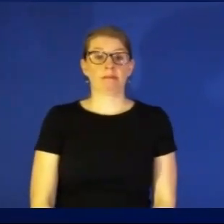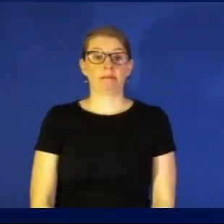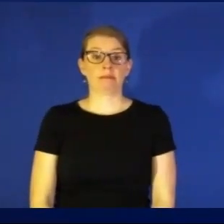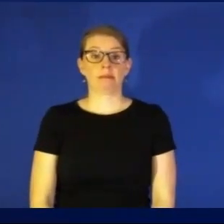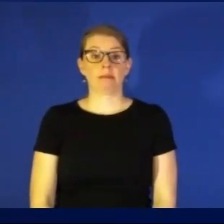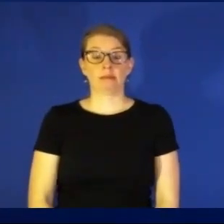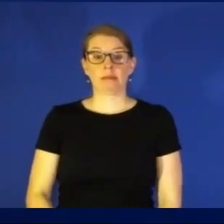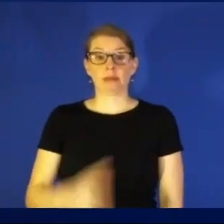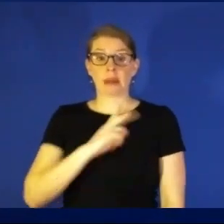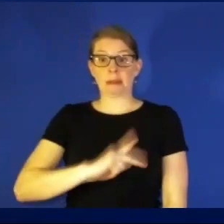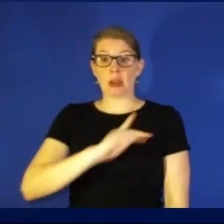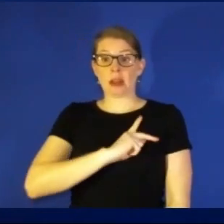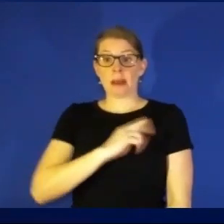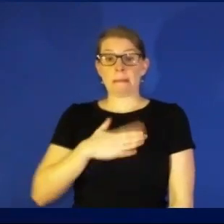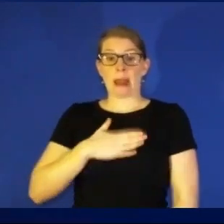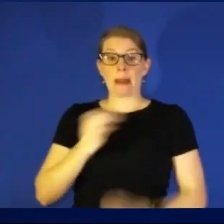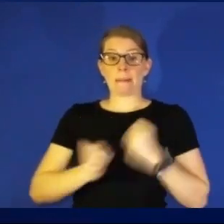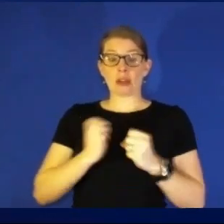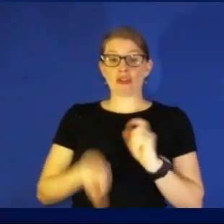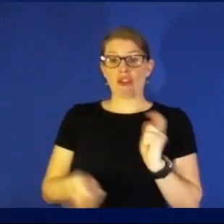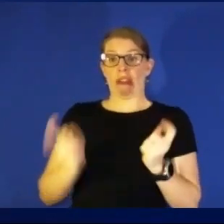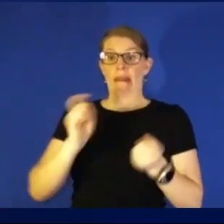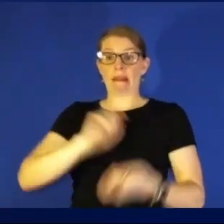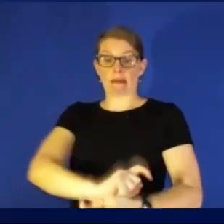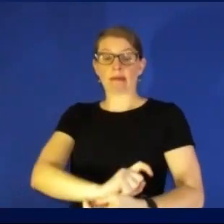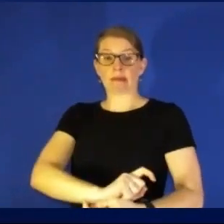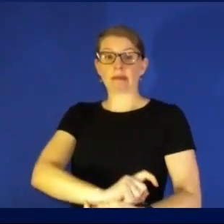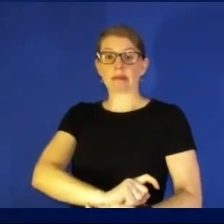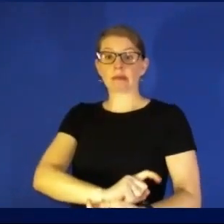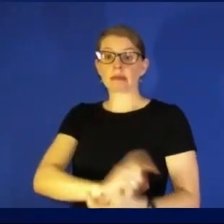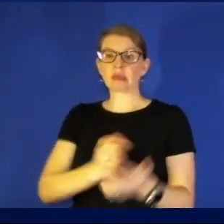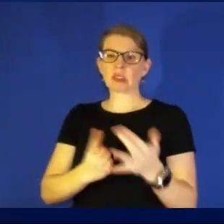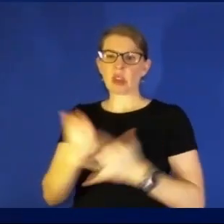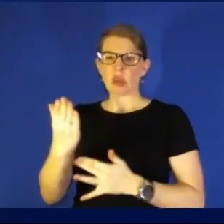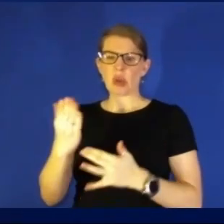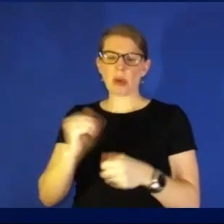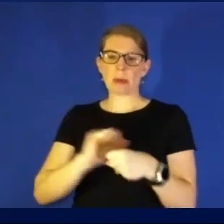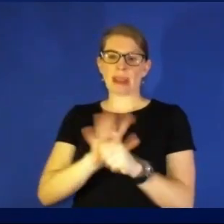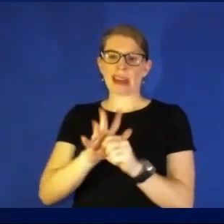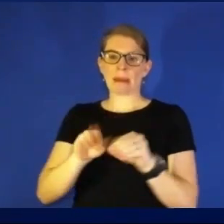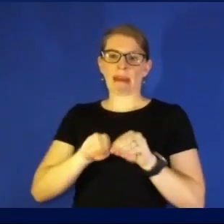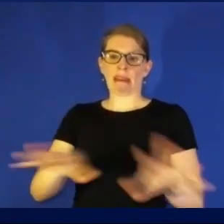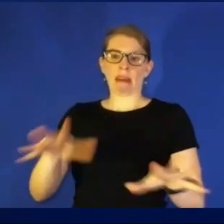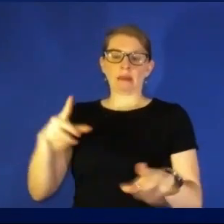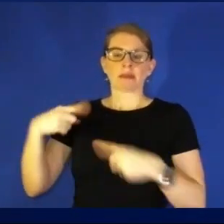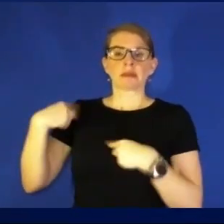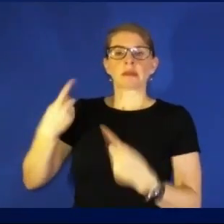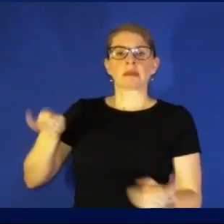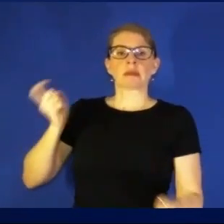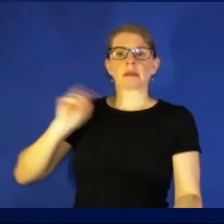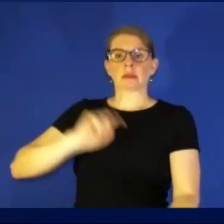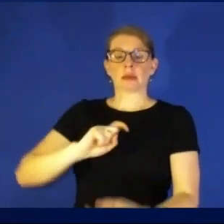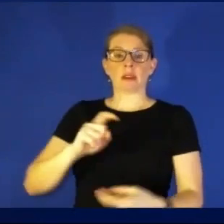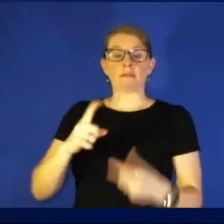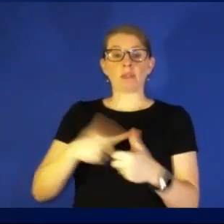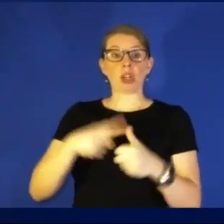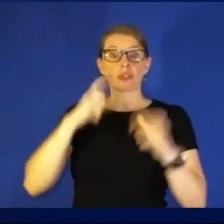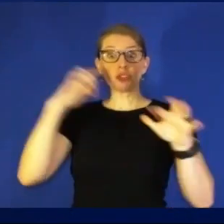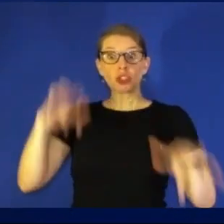my emotions have evolved over the course of the pandemic. At first it was a lot of kind of shock and